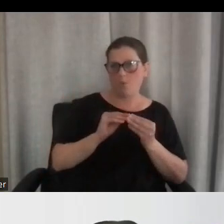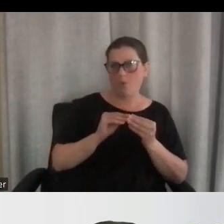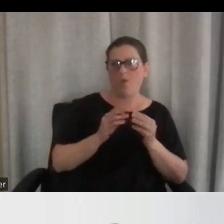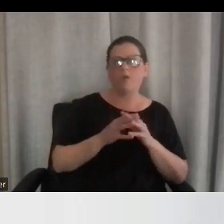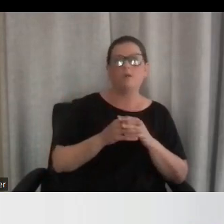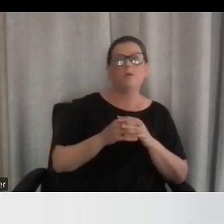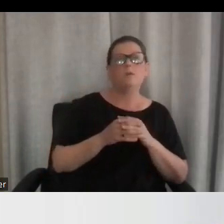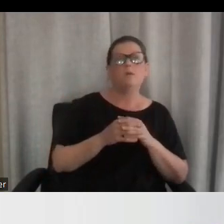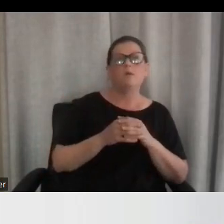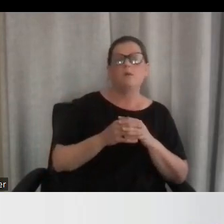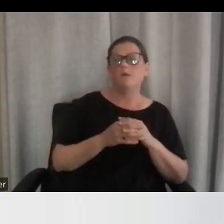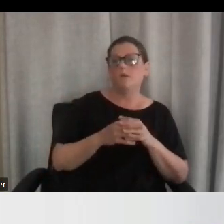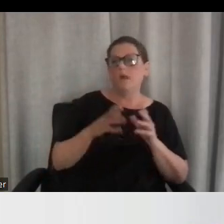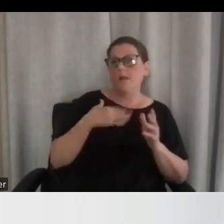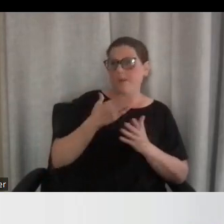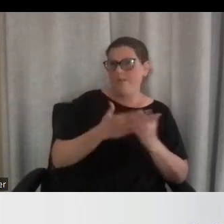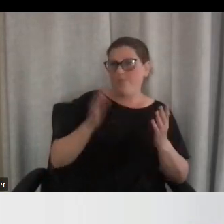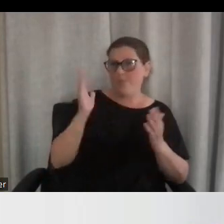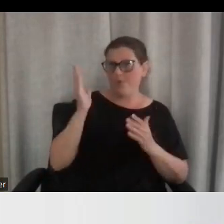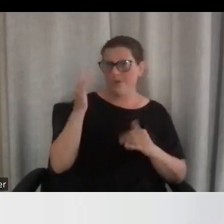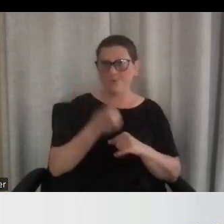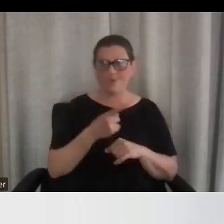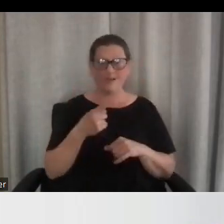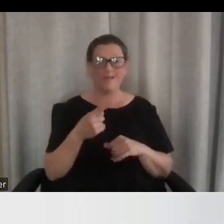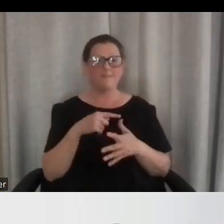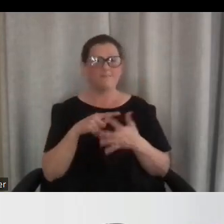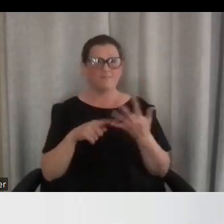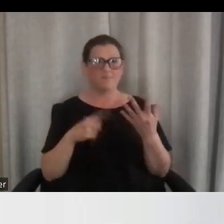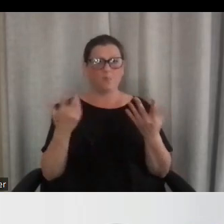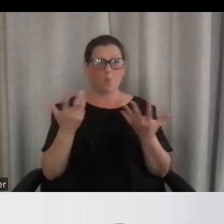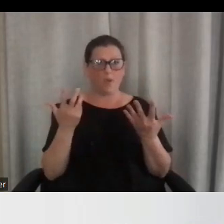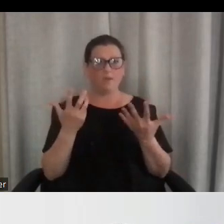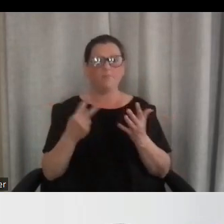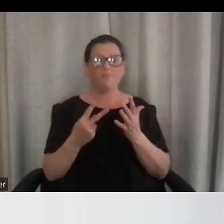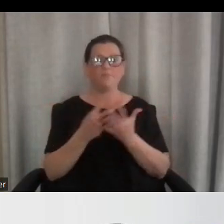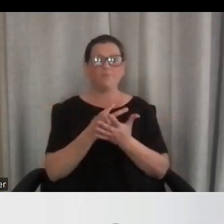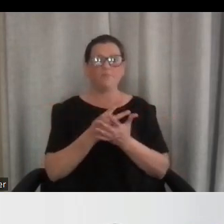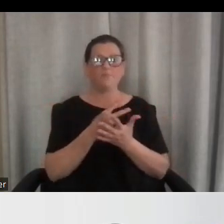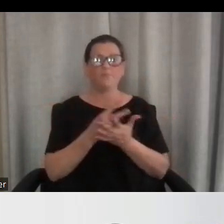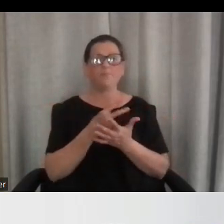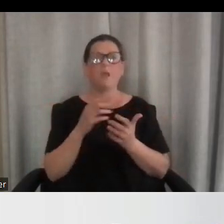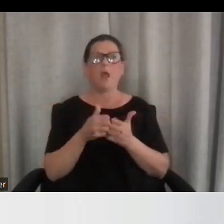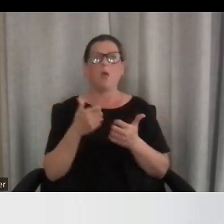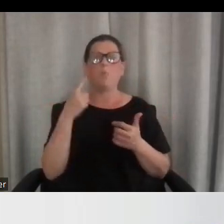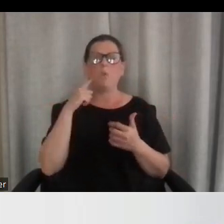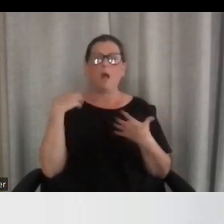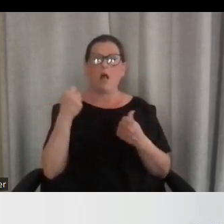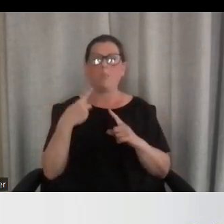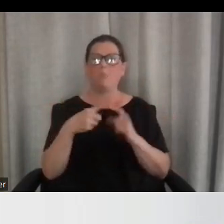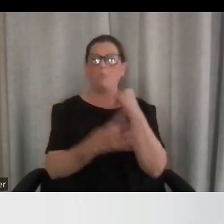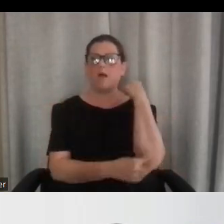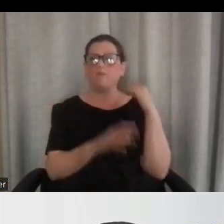So the agenda for my part of the presentation today is first to review a little bit about how mental health and poverty are